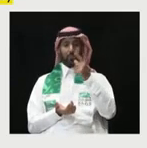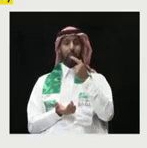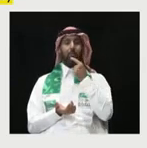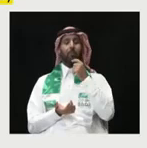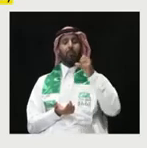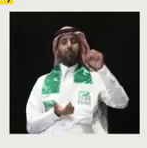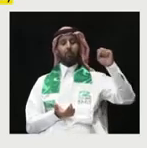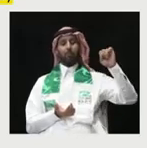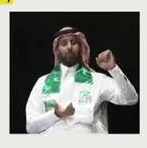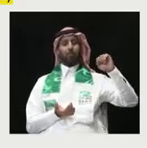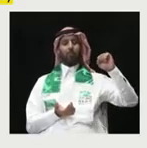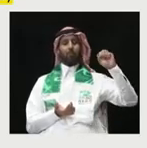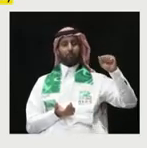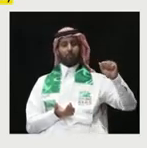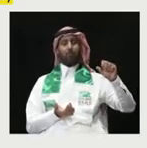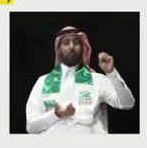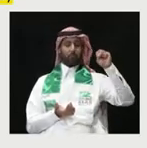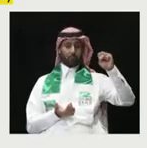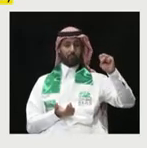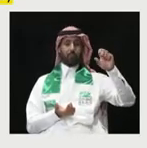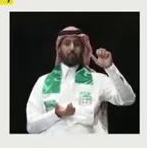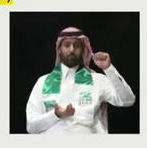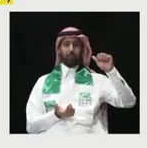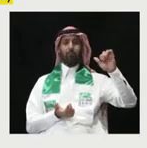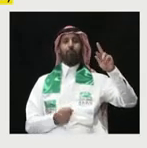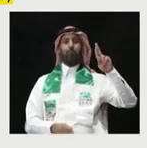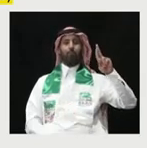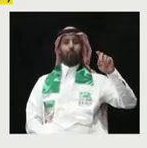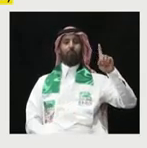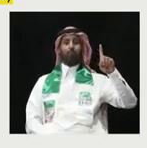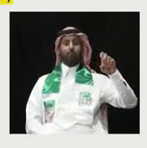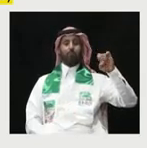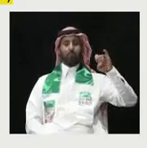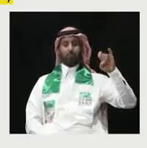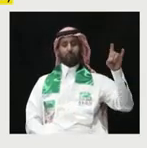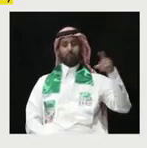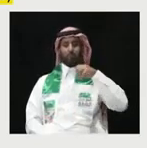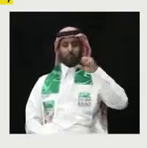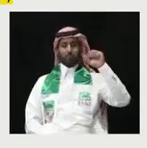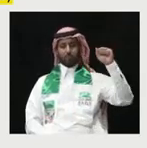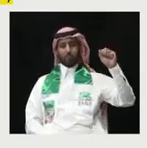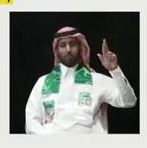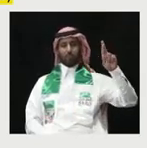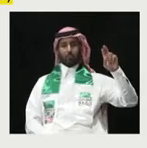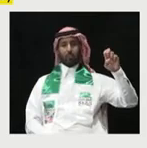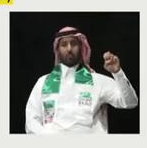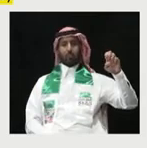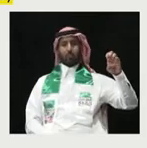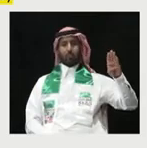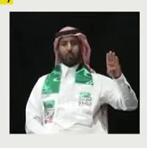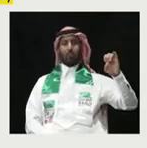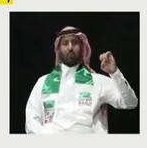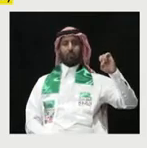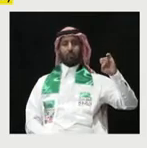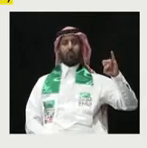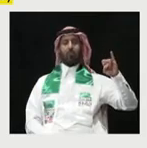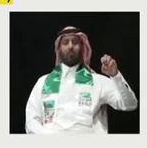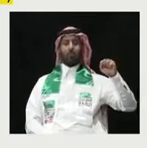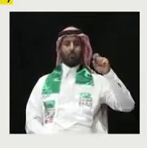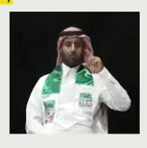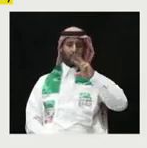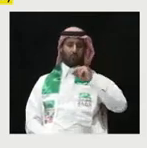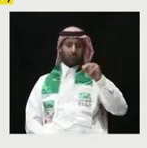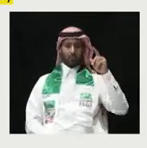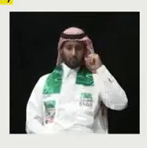of a country as well. So Riyadh, S, Saudi Arabia, A for Arabia. Capital